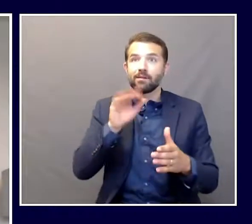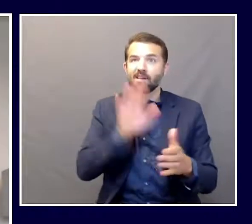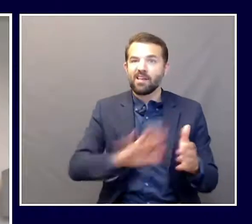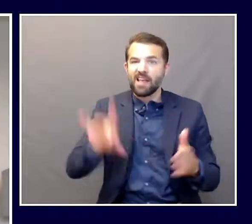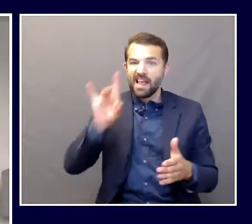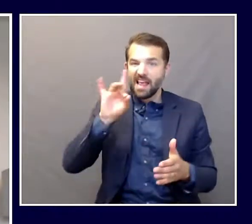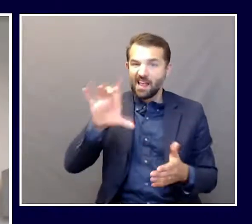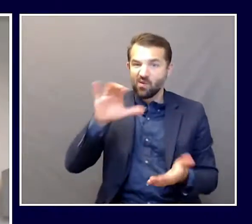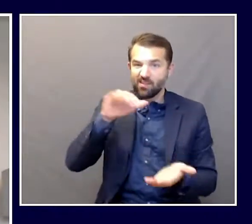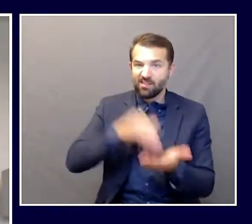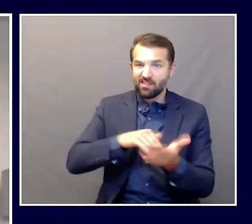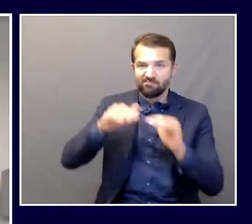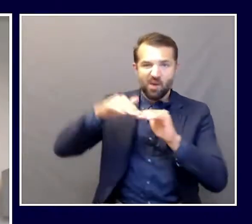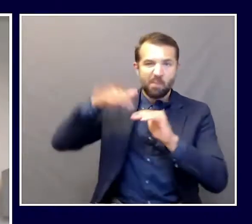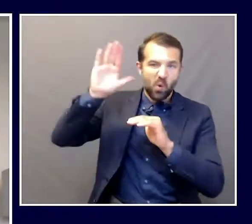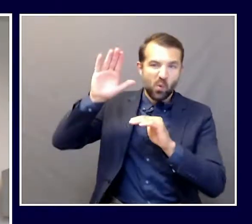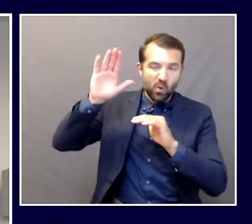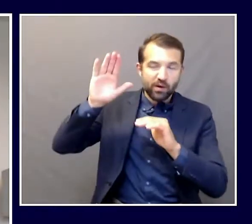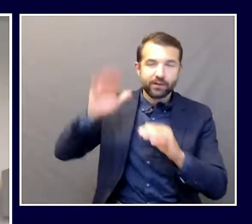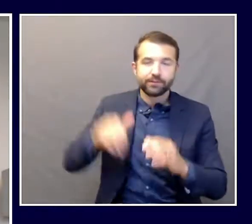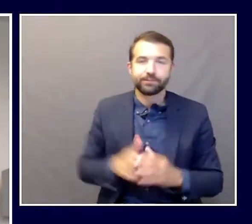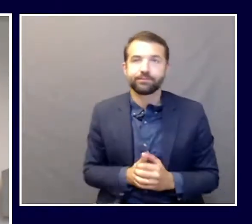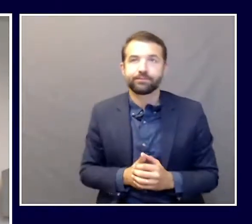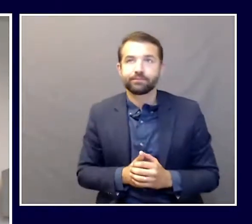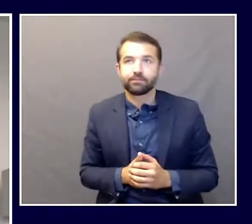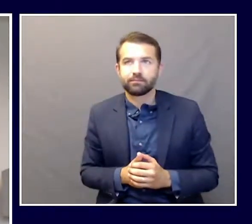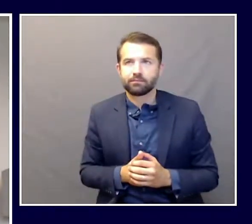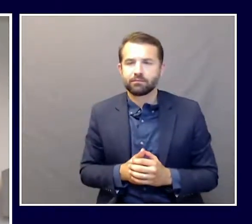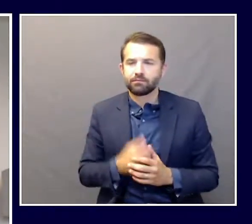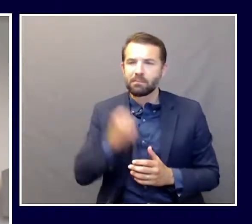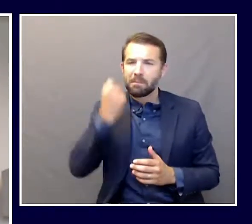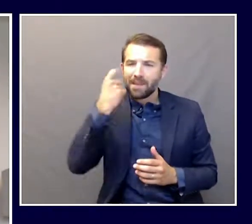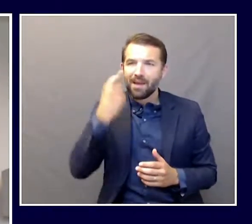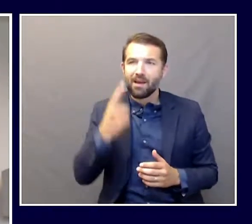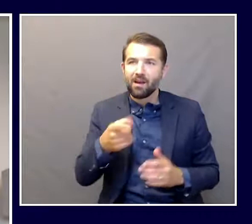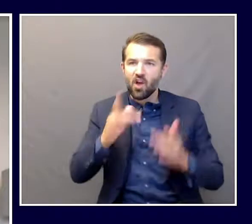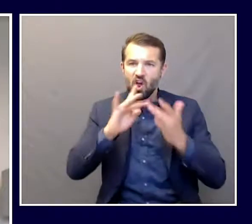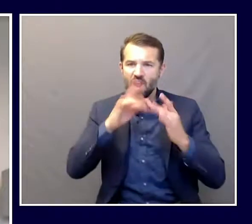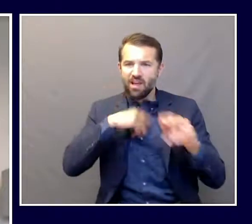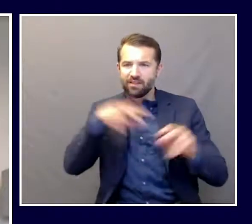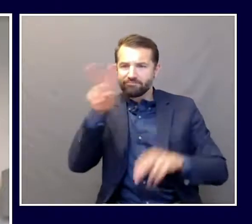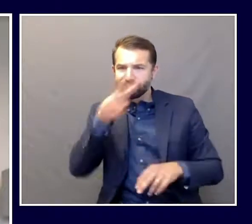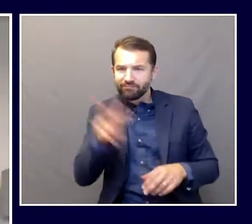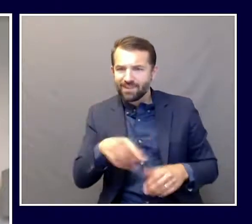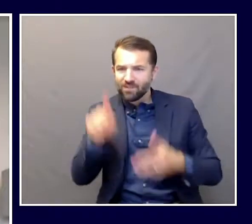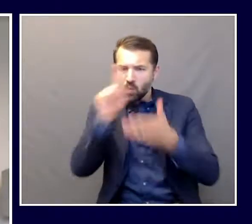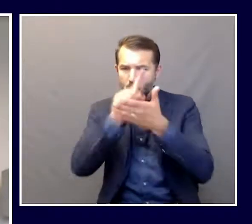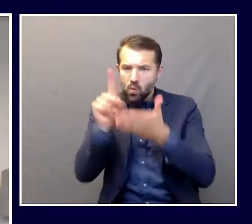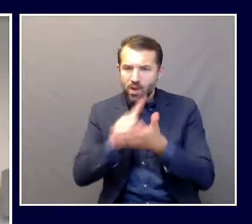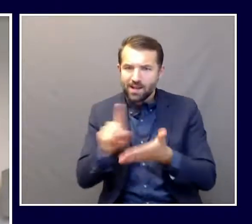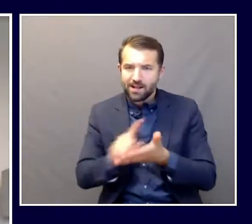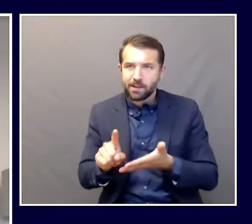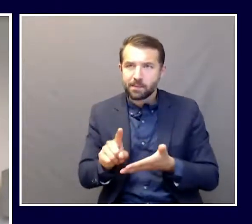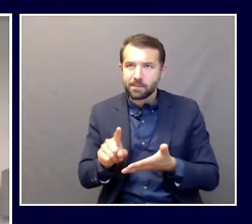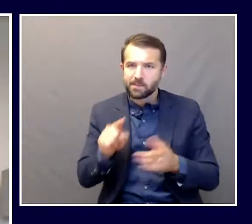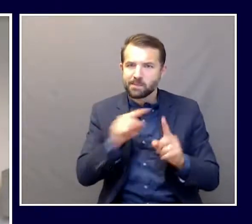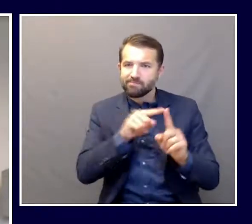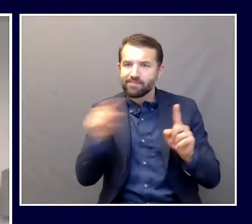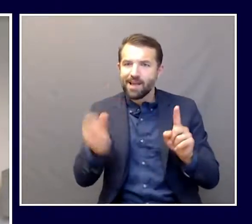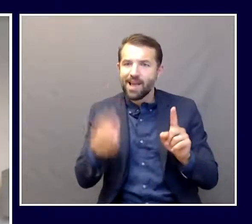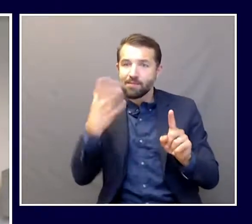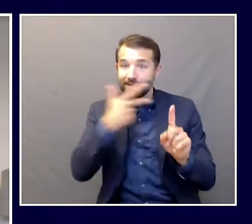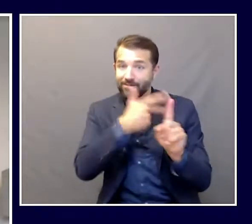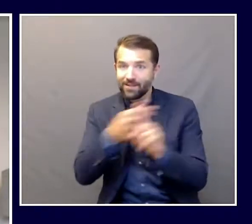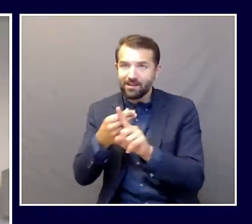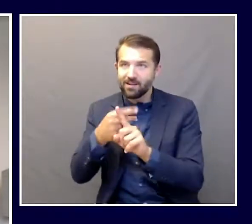shots in a week than we were seeing in a day during the height of the vaccinations in March and April. And so I guess